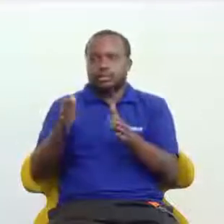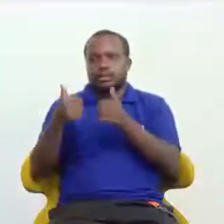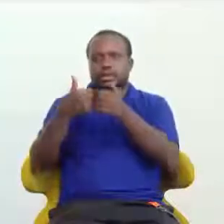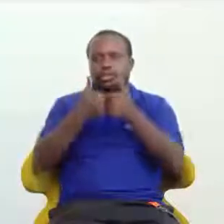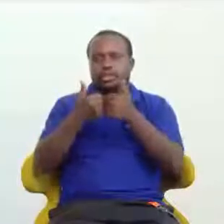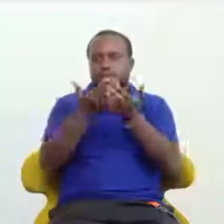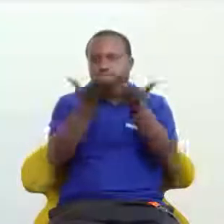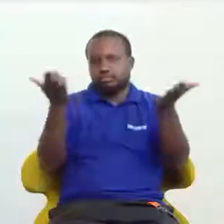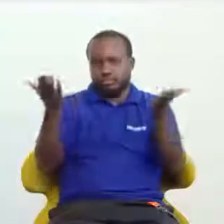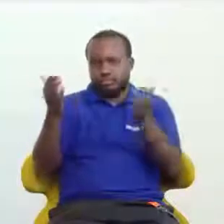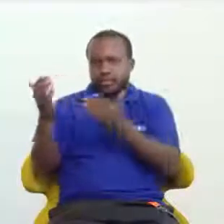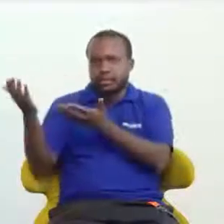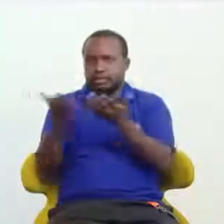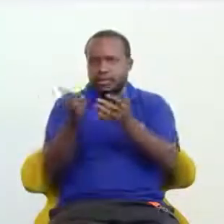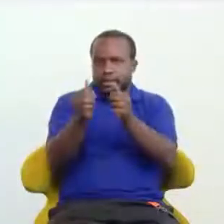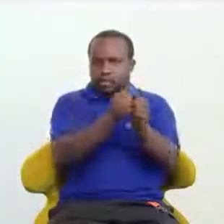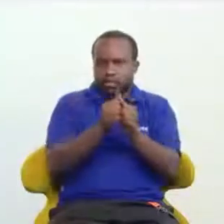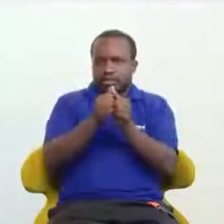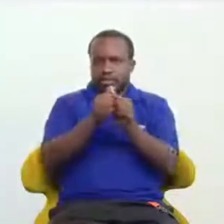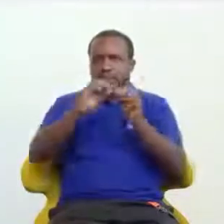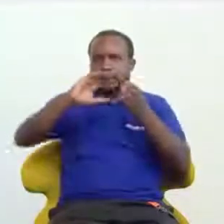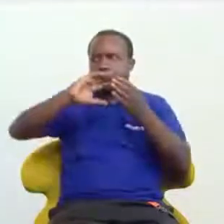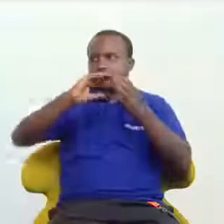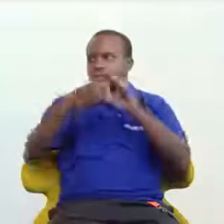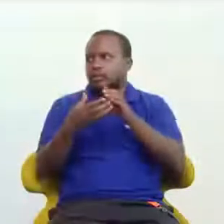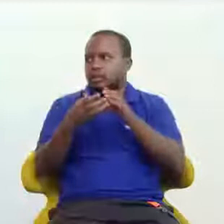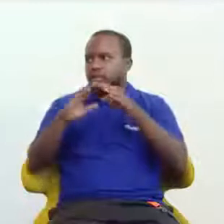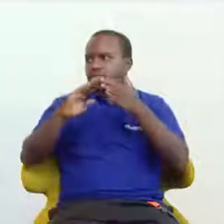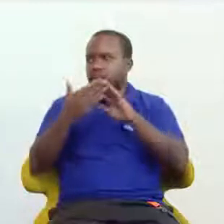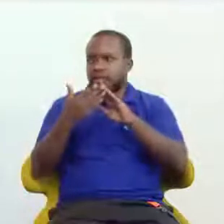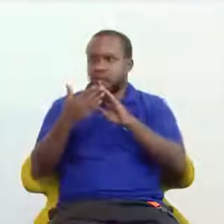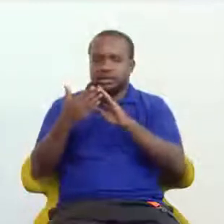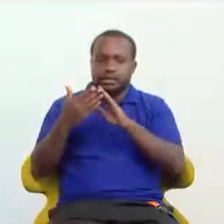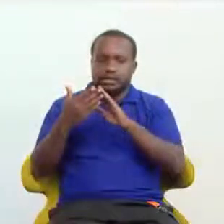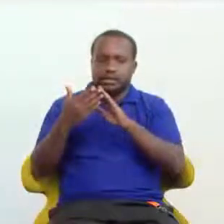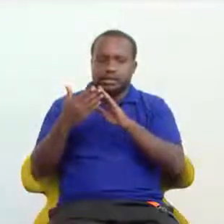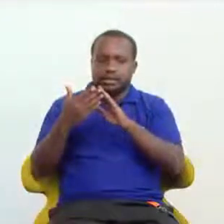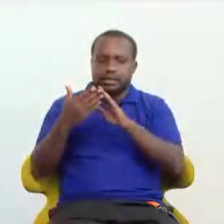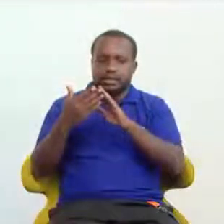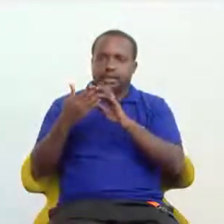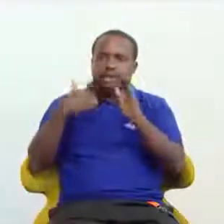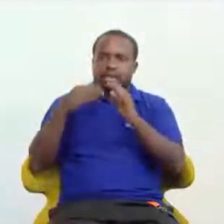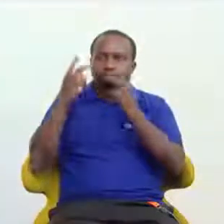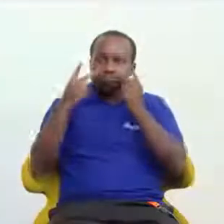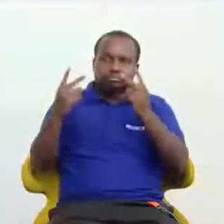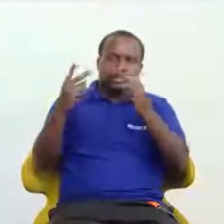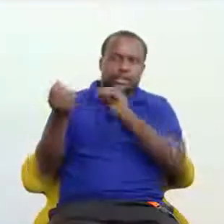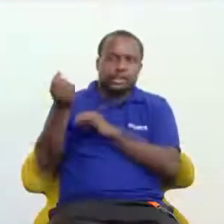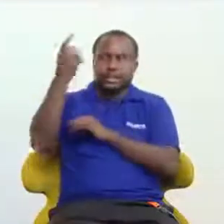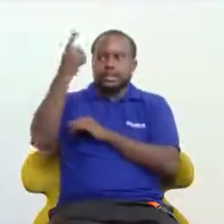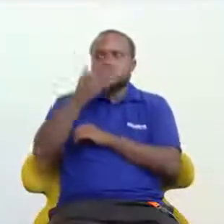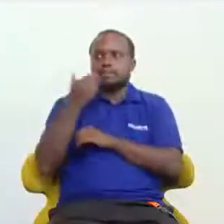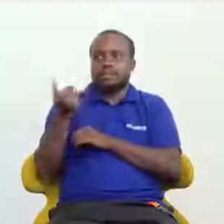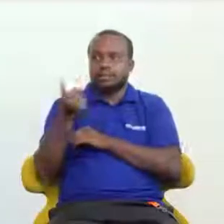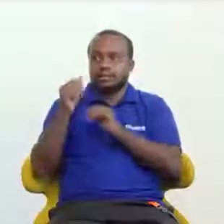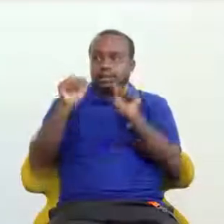somewhere. But by bringing together the community, by working with the community, you can zoom in and have a better understanding of what's there.